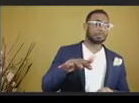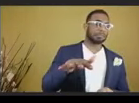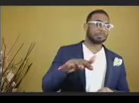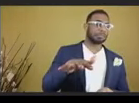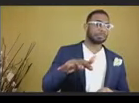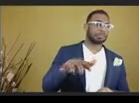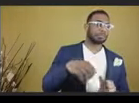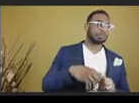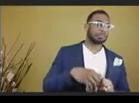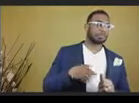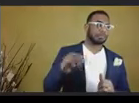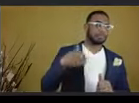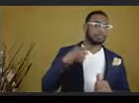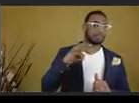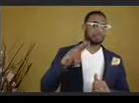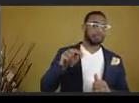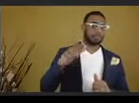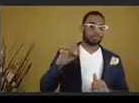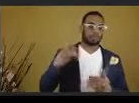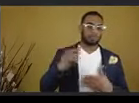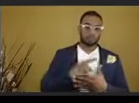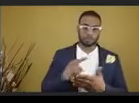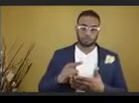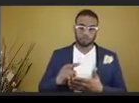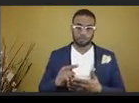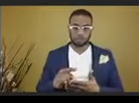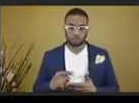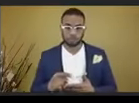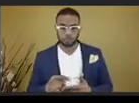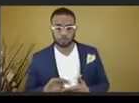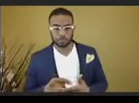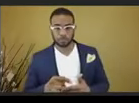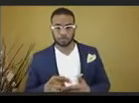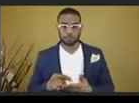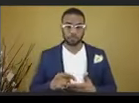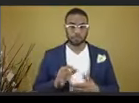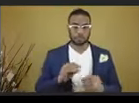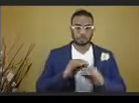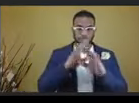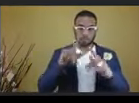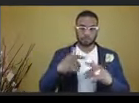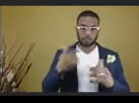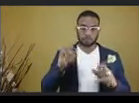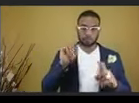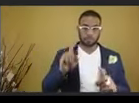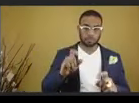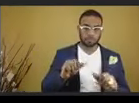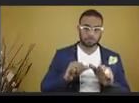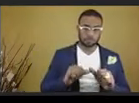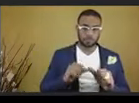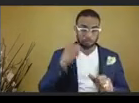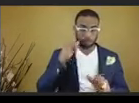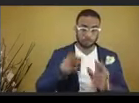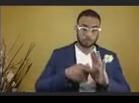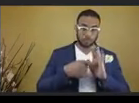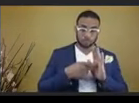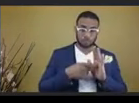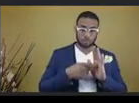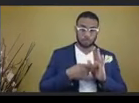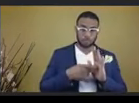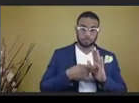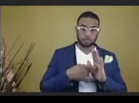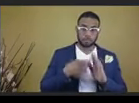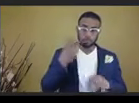town hall this week, and I think it made it even more clear about why we need to push for a mandate and push it